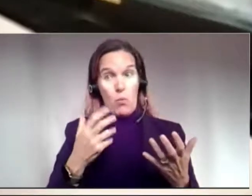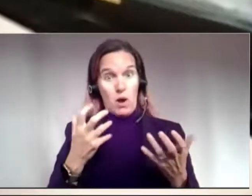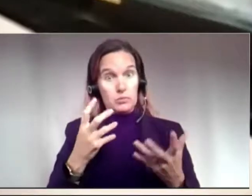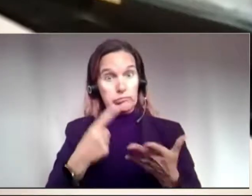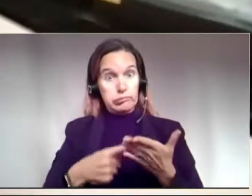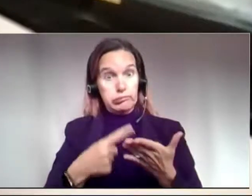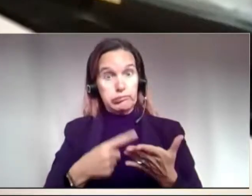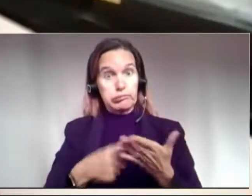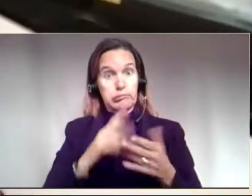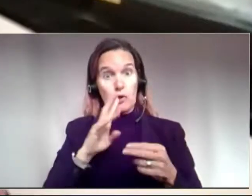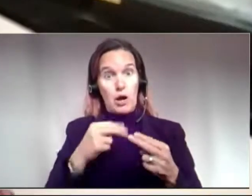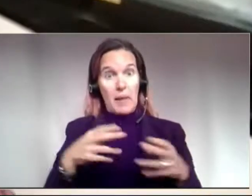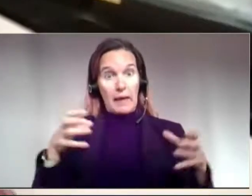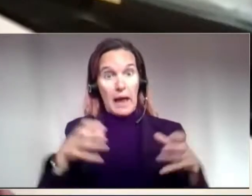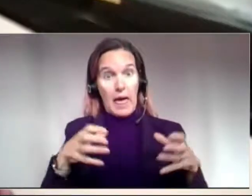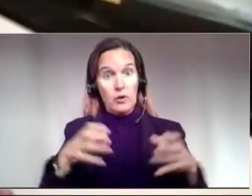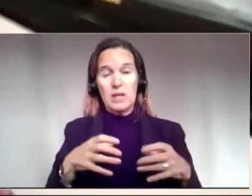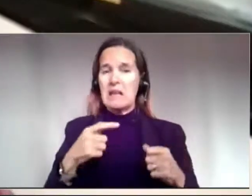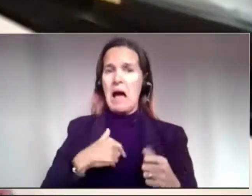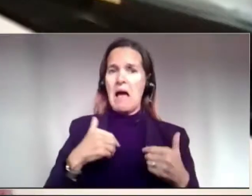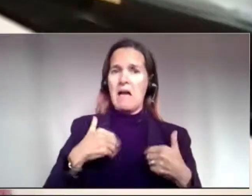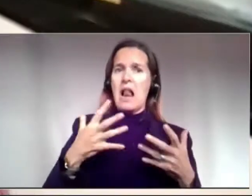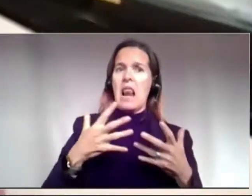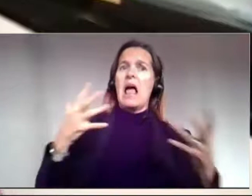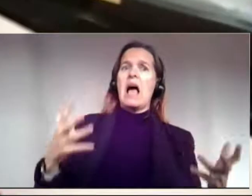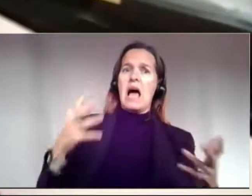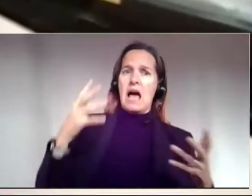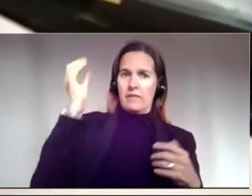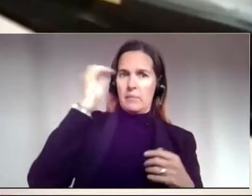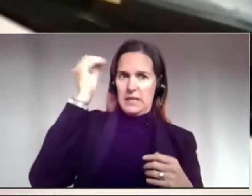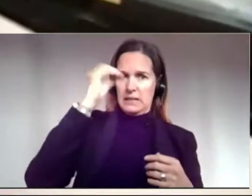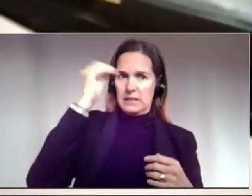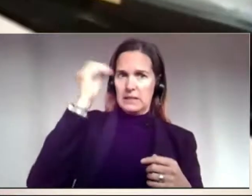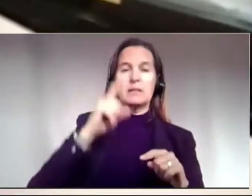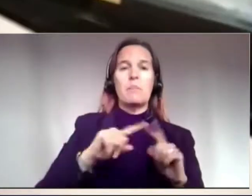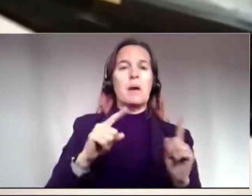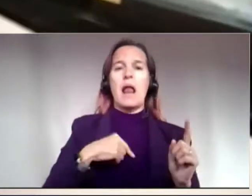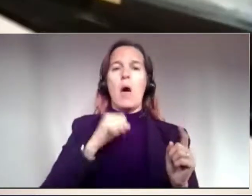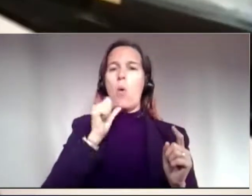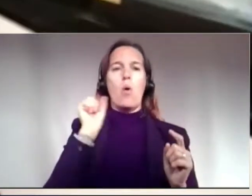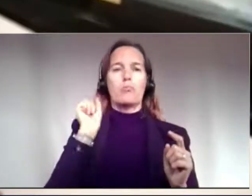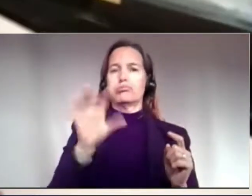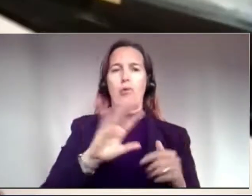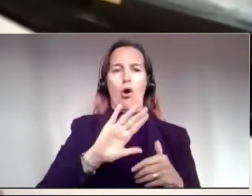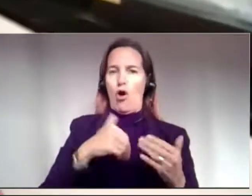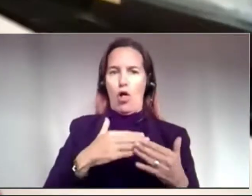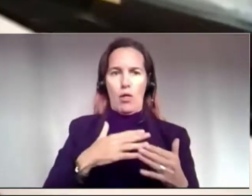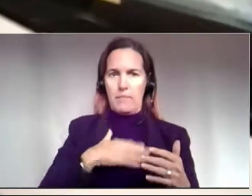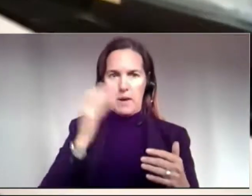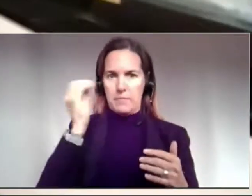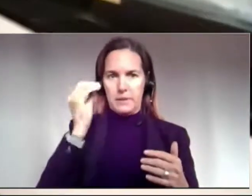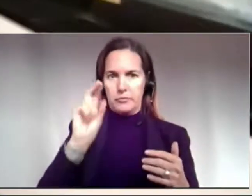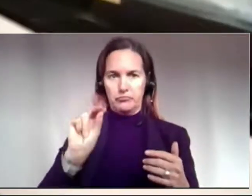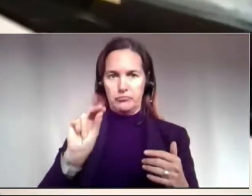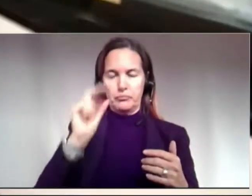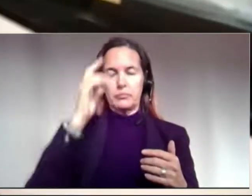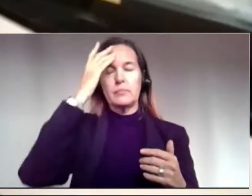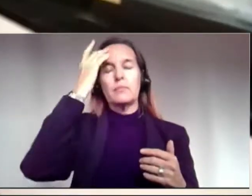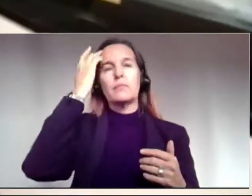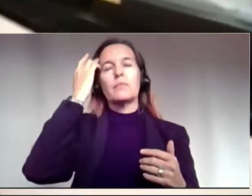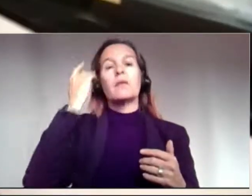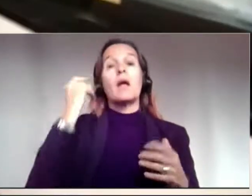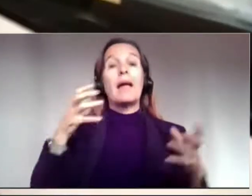think for purposes of we're on public radio that I won't say all of them. They are a major